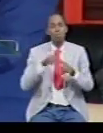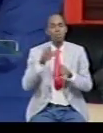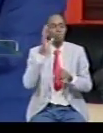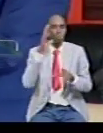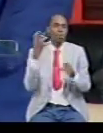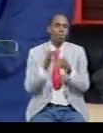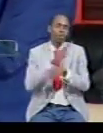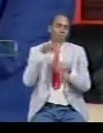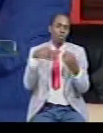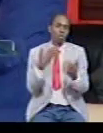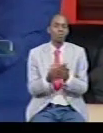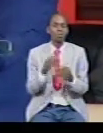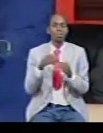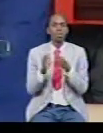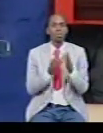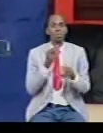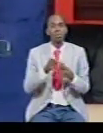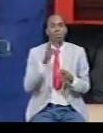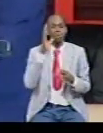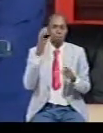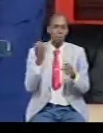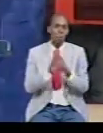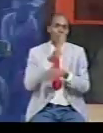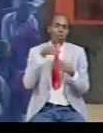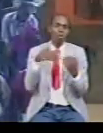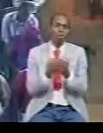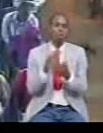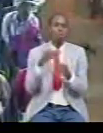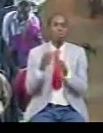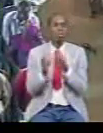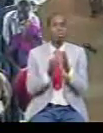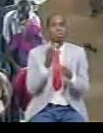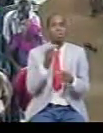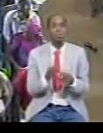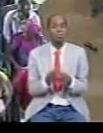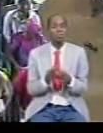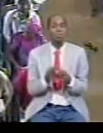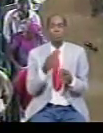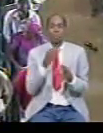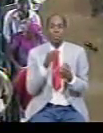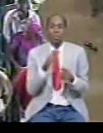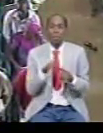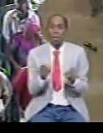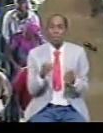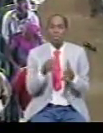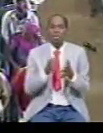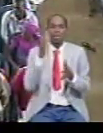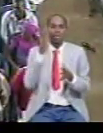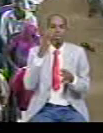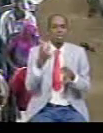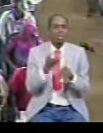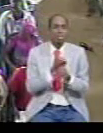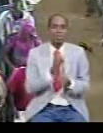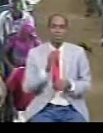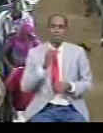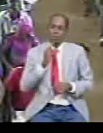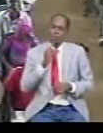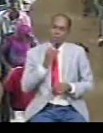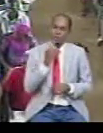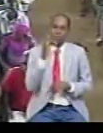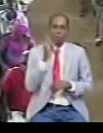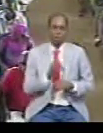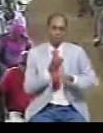over. I said you'll win them over, but it's going to take earnestly